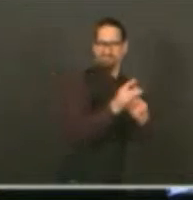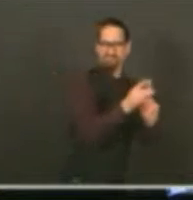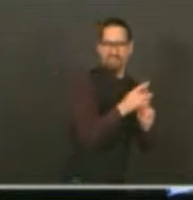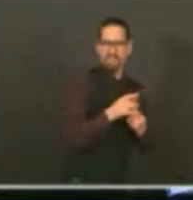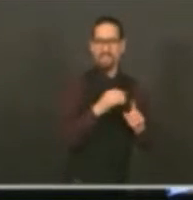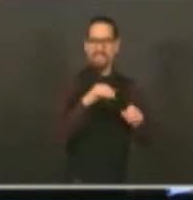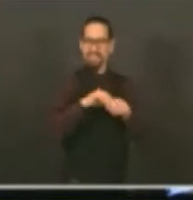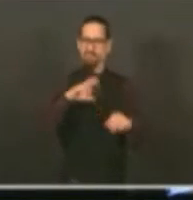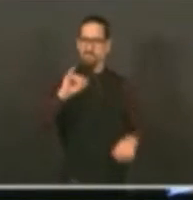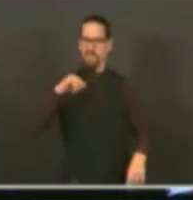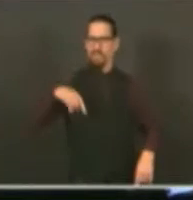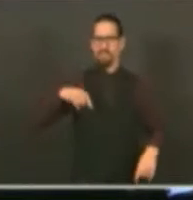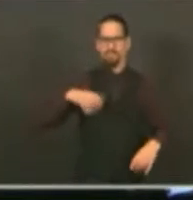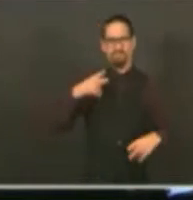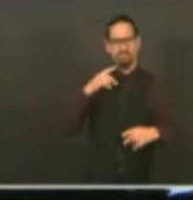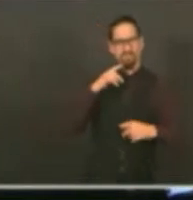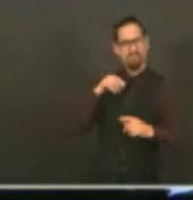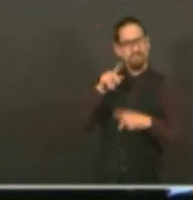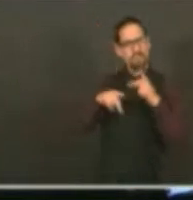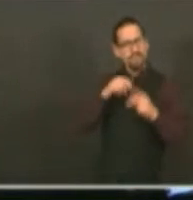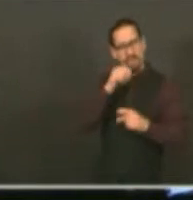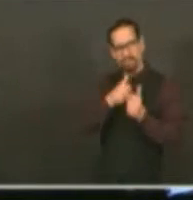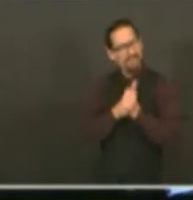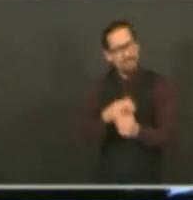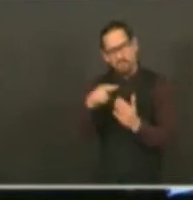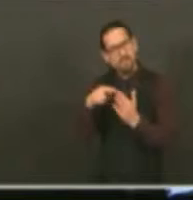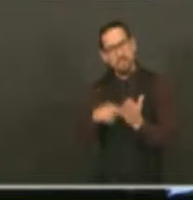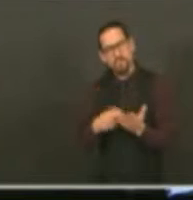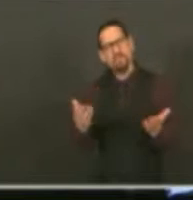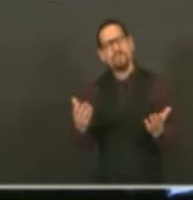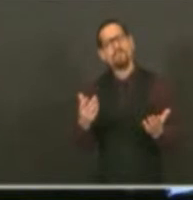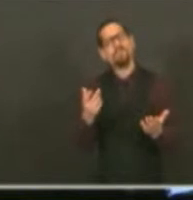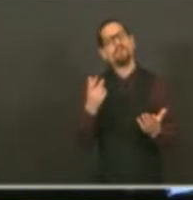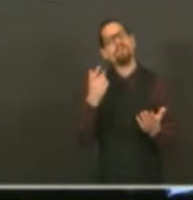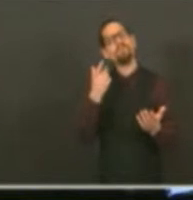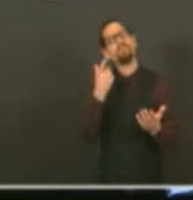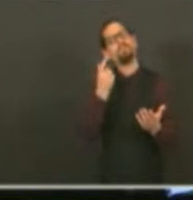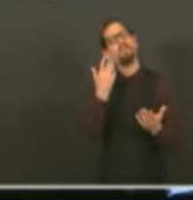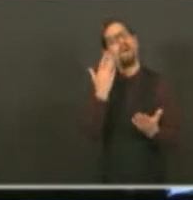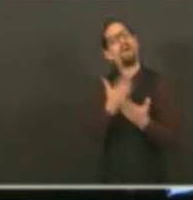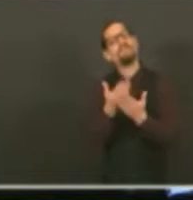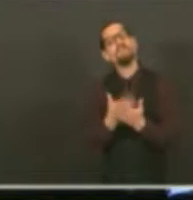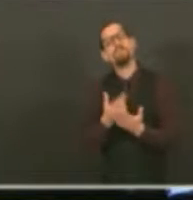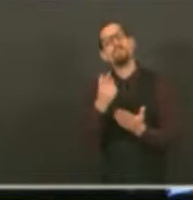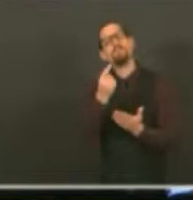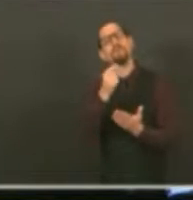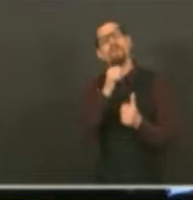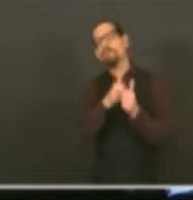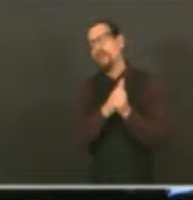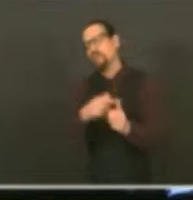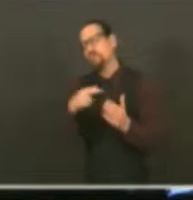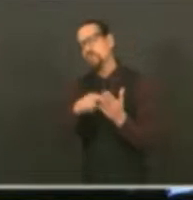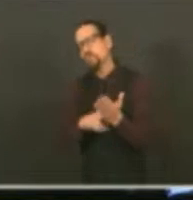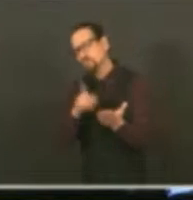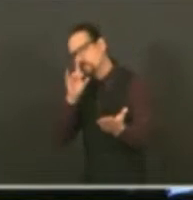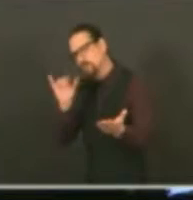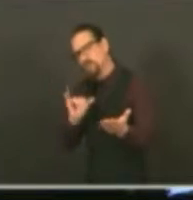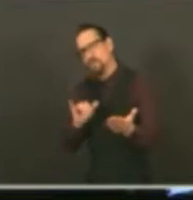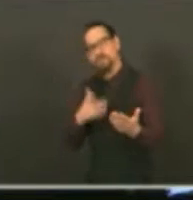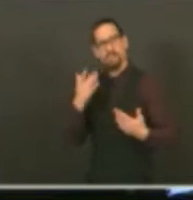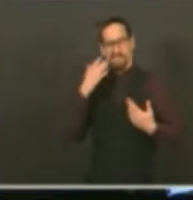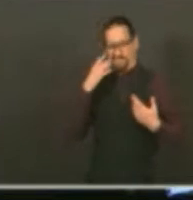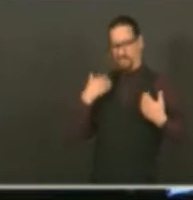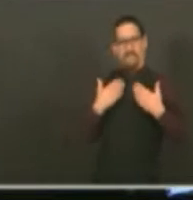rules. What evidence do you have to suggest that people are not following the rules? Was there a problem with Thanksgiving? Do you know that there were outbreaks based